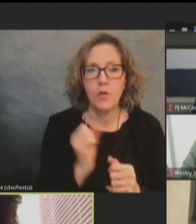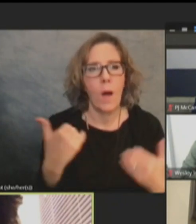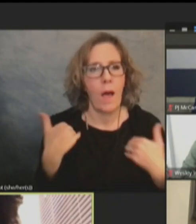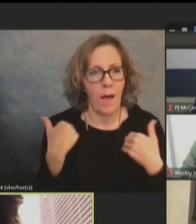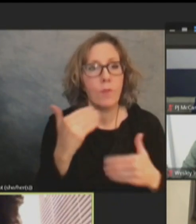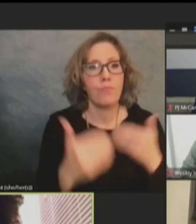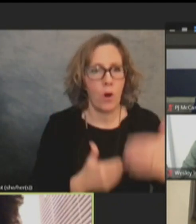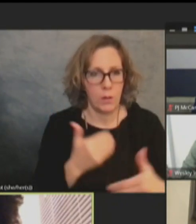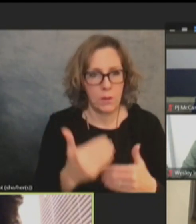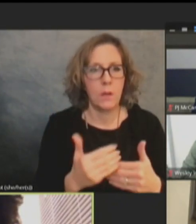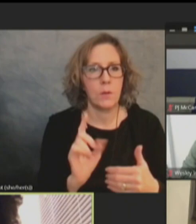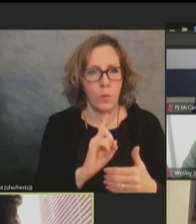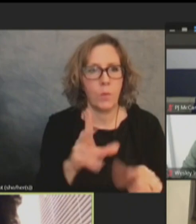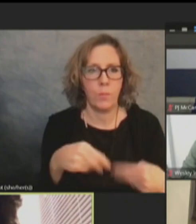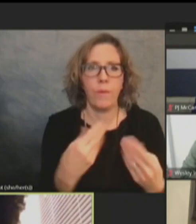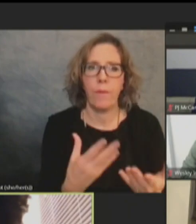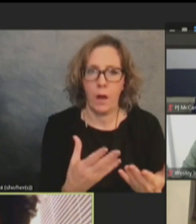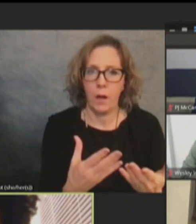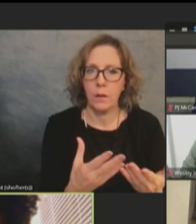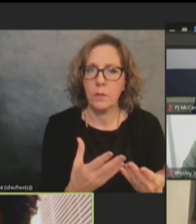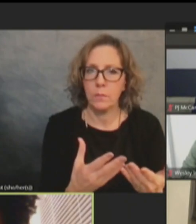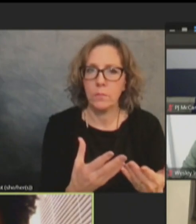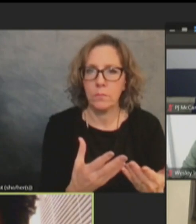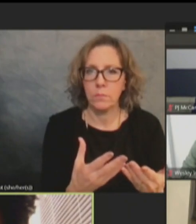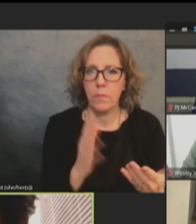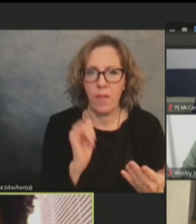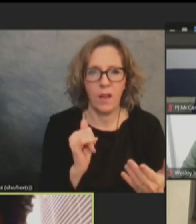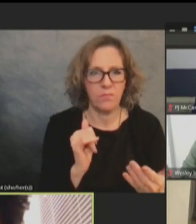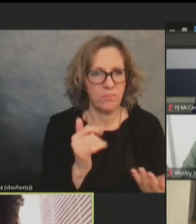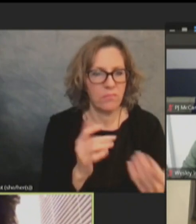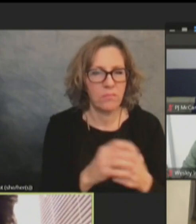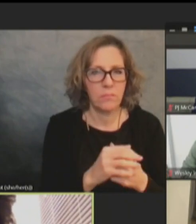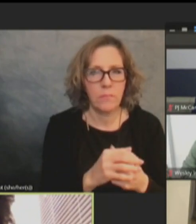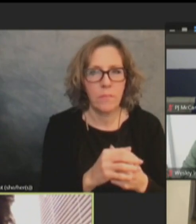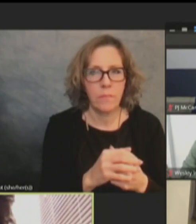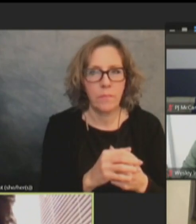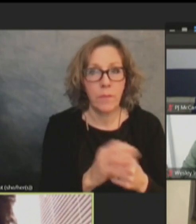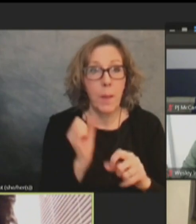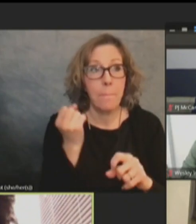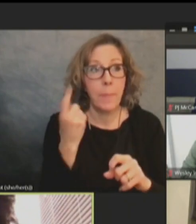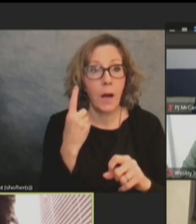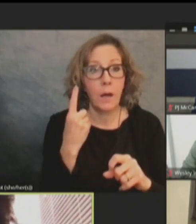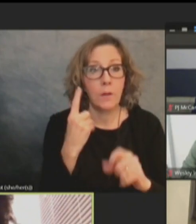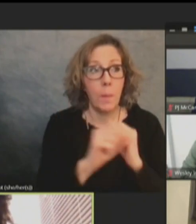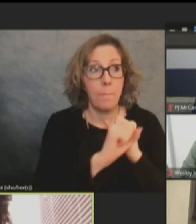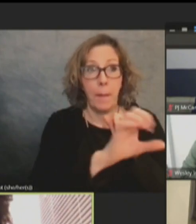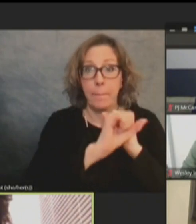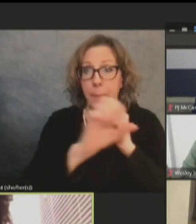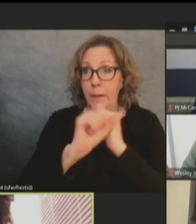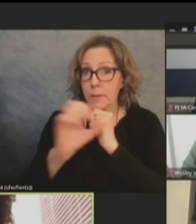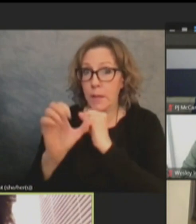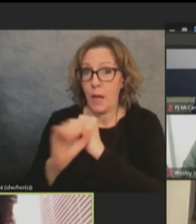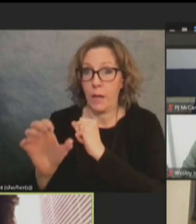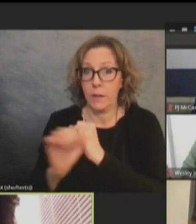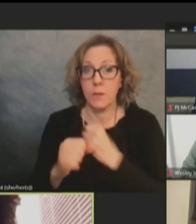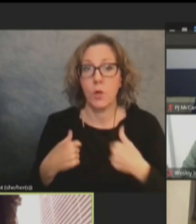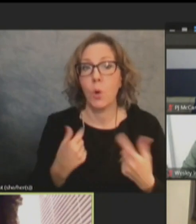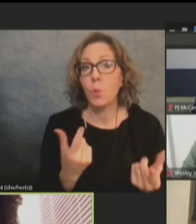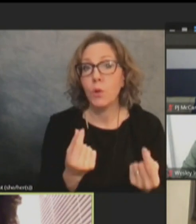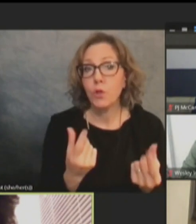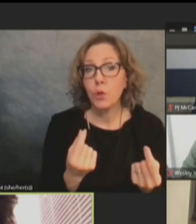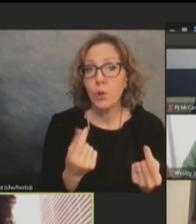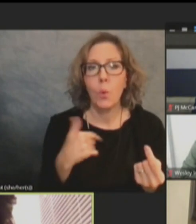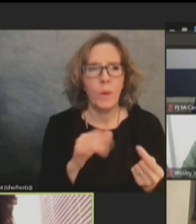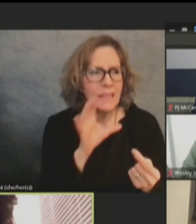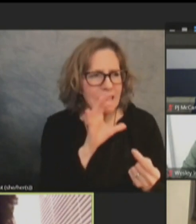does exist. And as far as publishing it widely, I think what we've done is we've connected with our community partners,